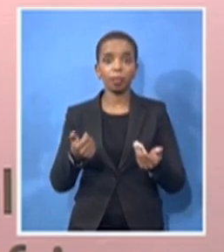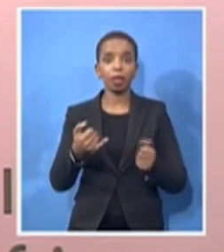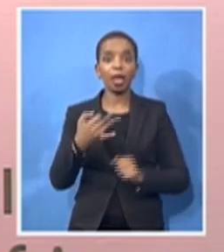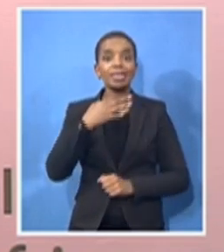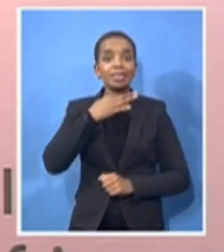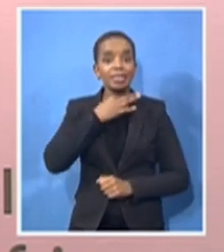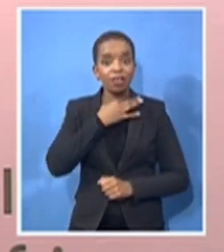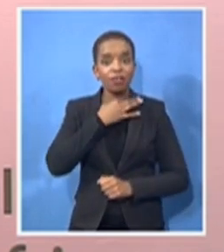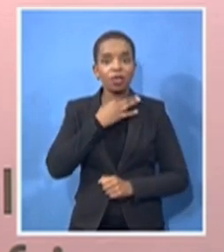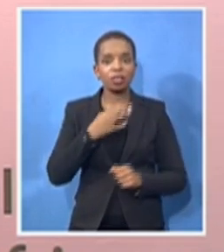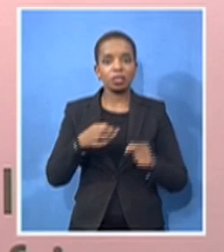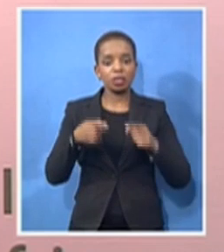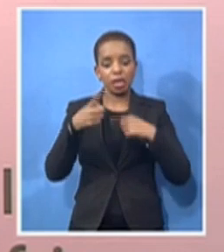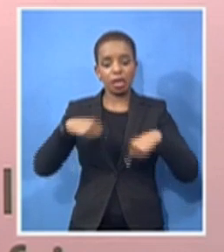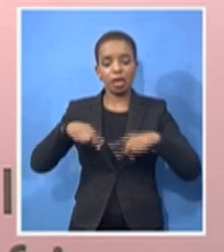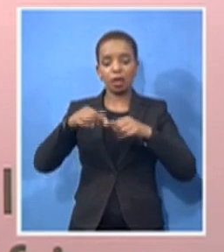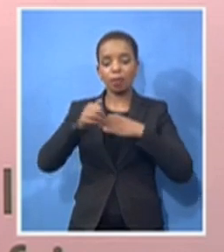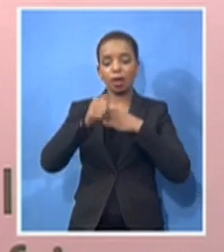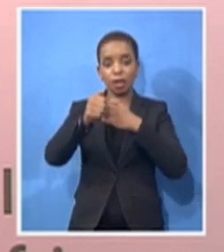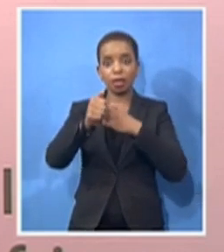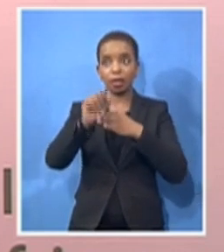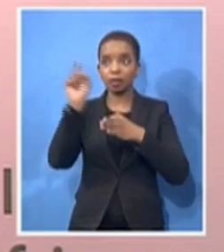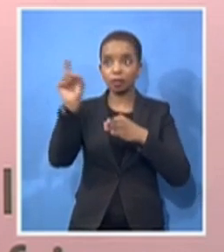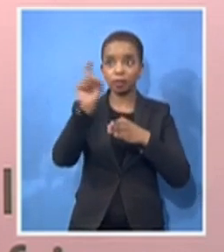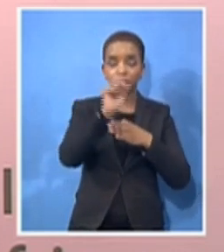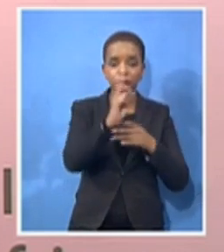including President Nelson Mandela,